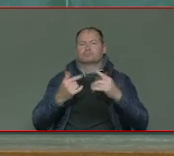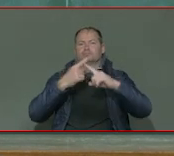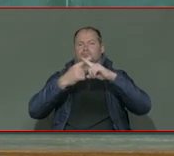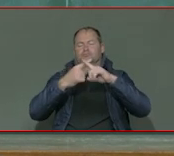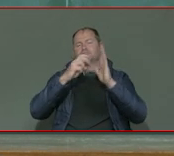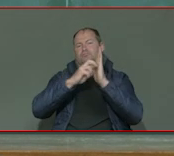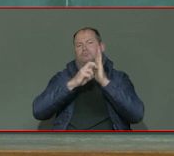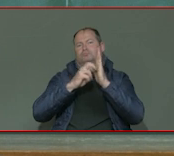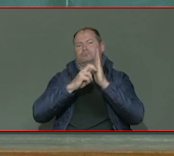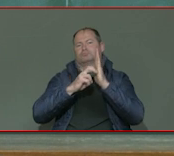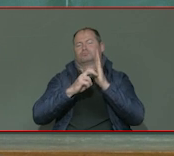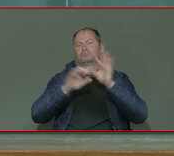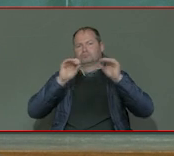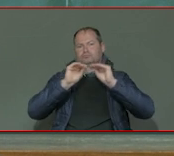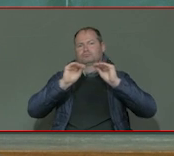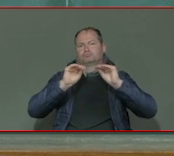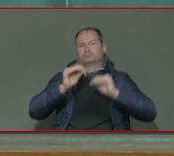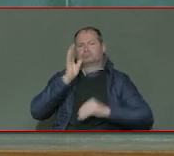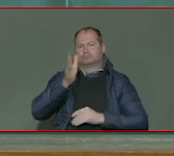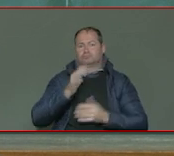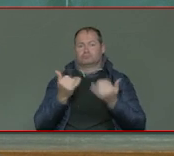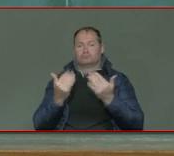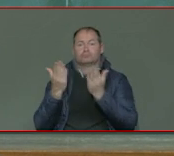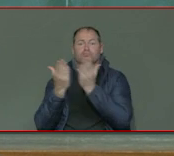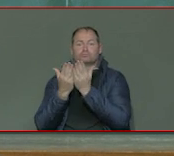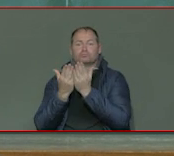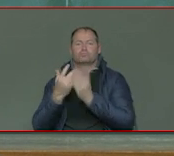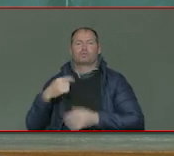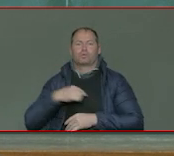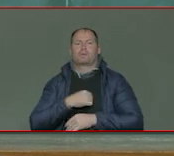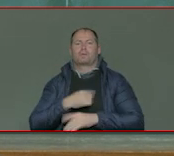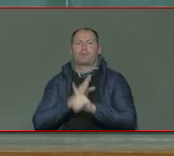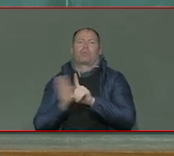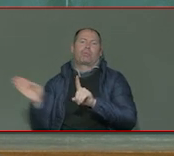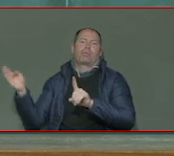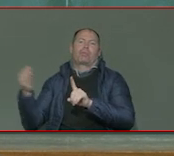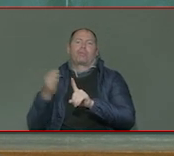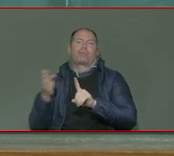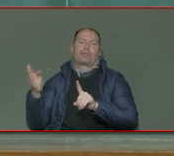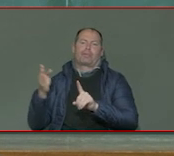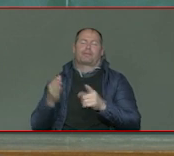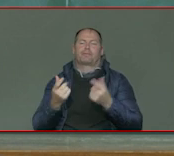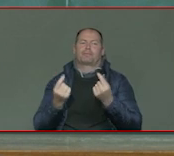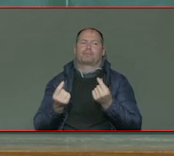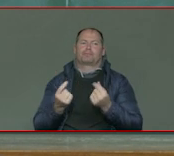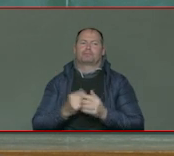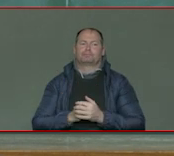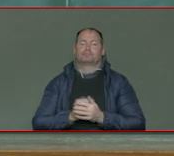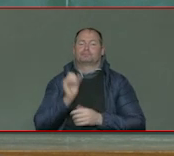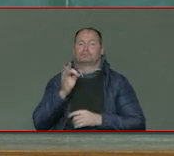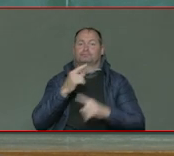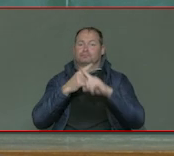rule. But here at school, we got to bypass it. And how do we bypass it? If there's